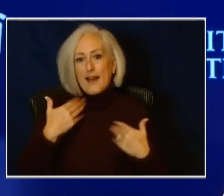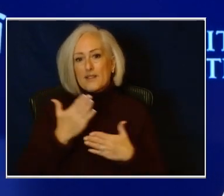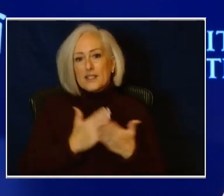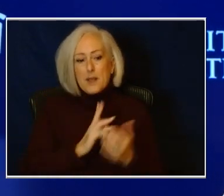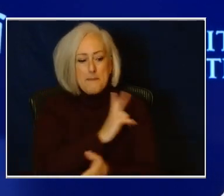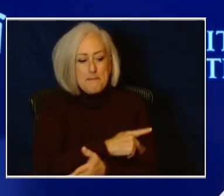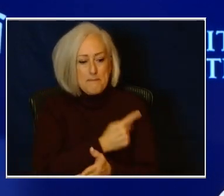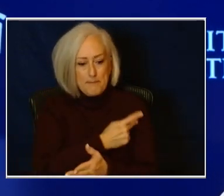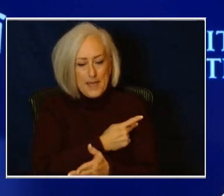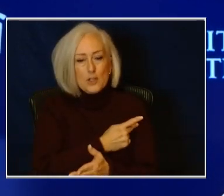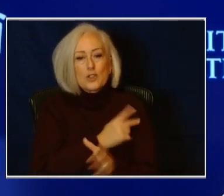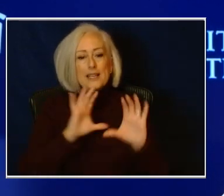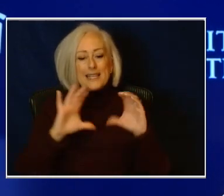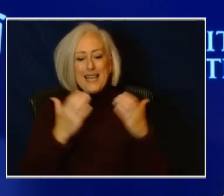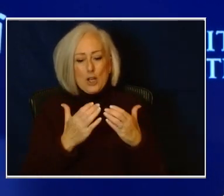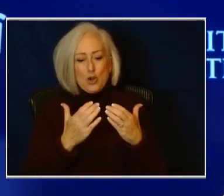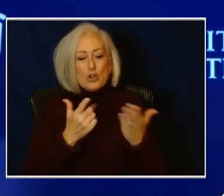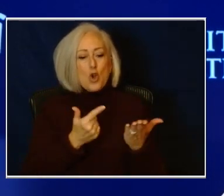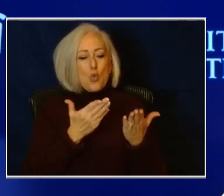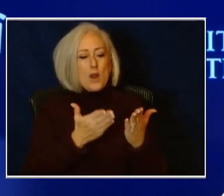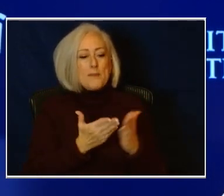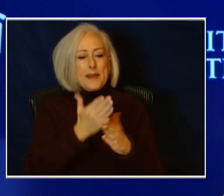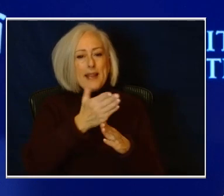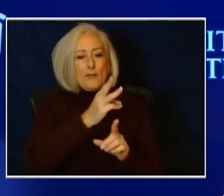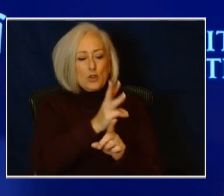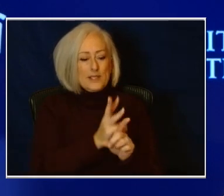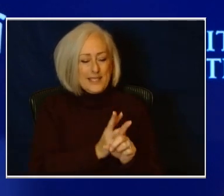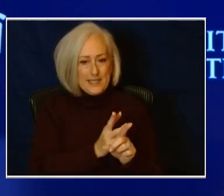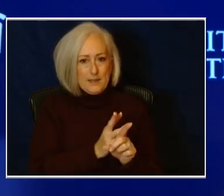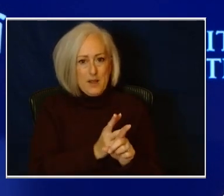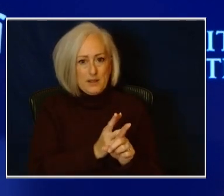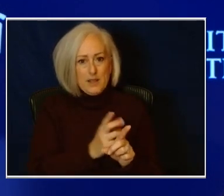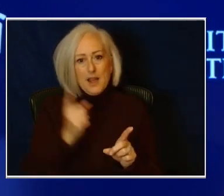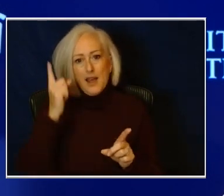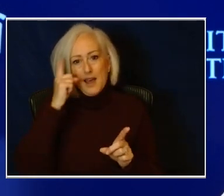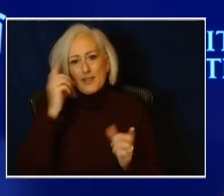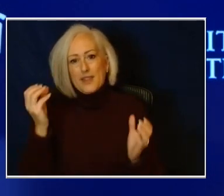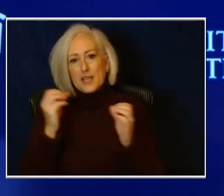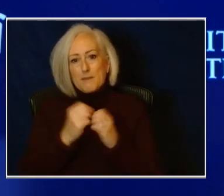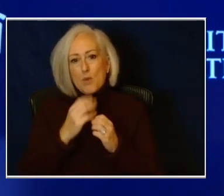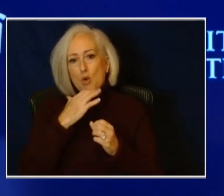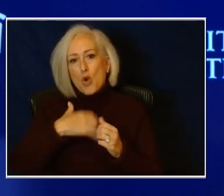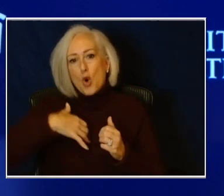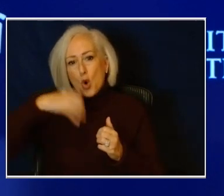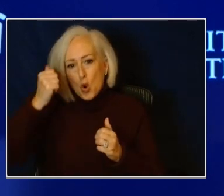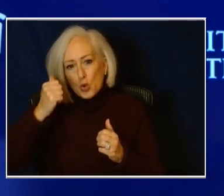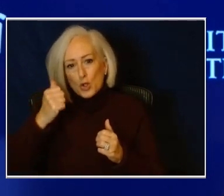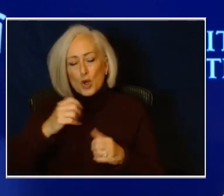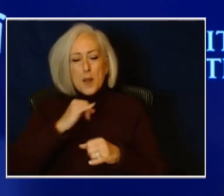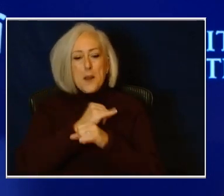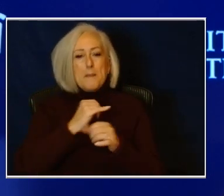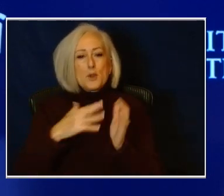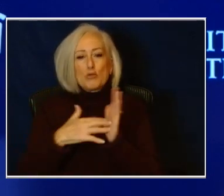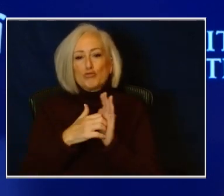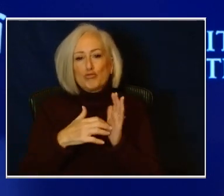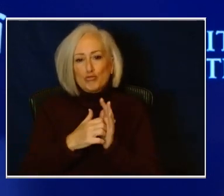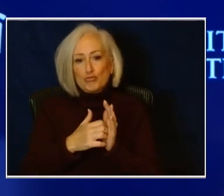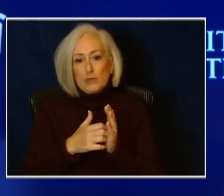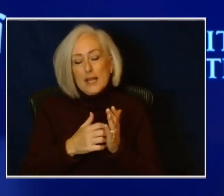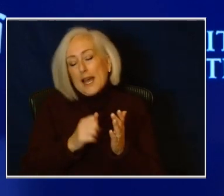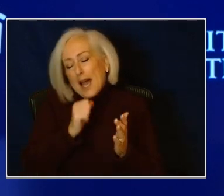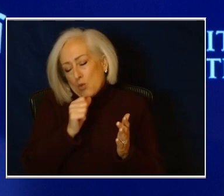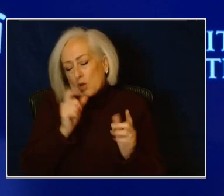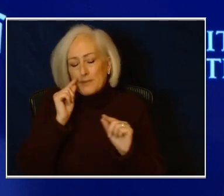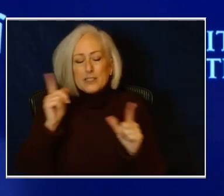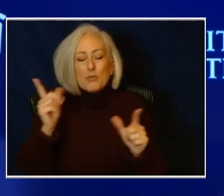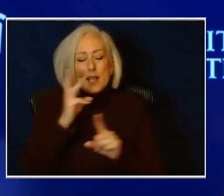6 months. And I think those would be especially older, more immunocompromised patients. I would not be surprised to see a 6-month recommendation. We'll have to wait and see a little bit